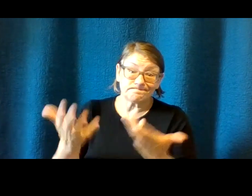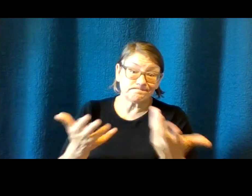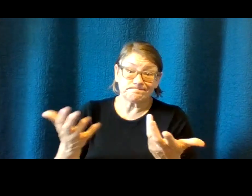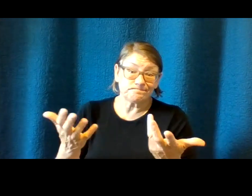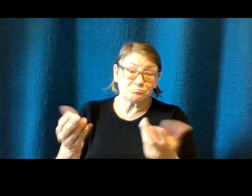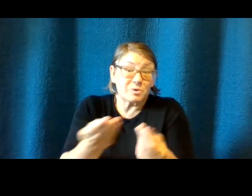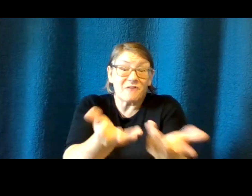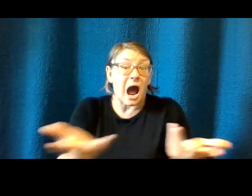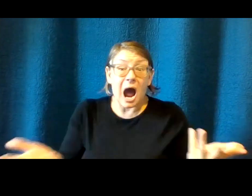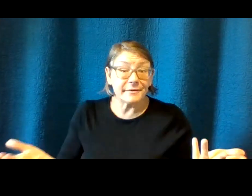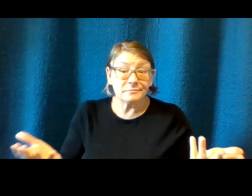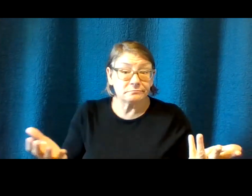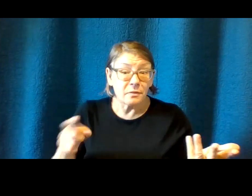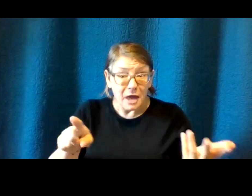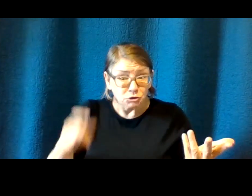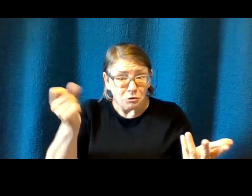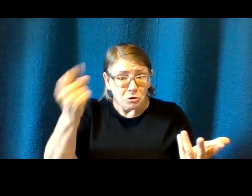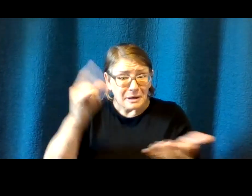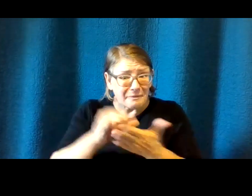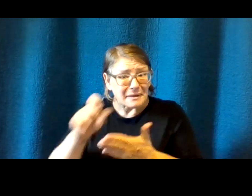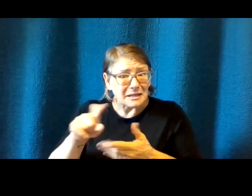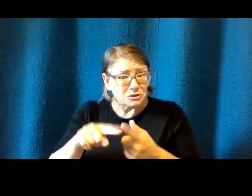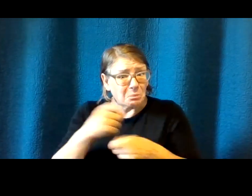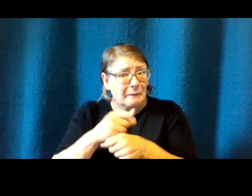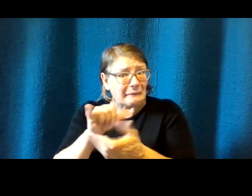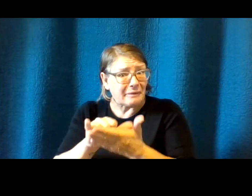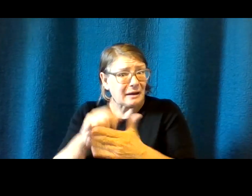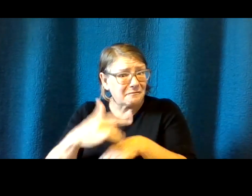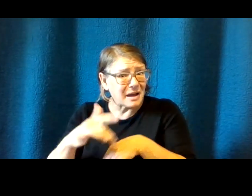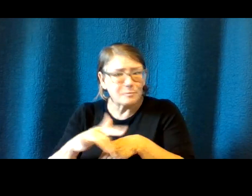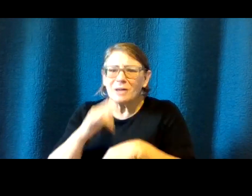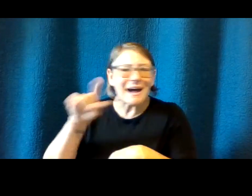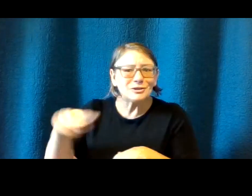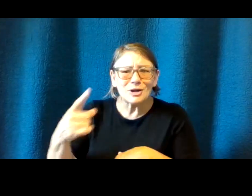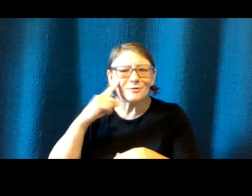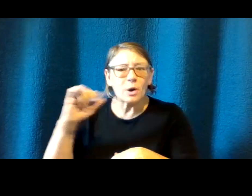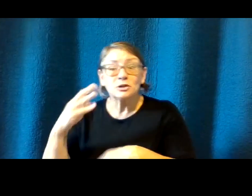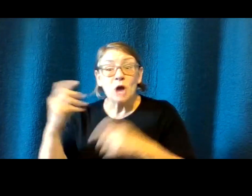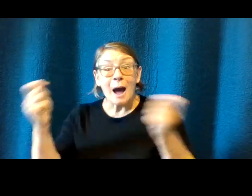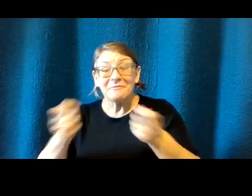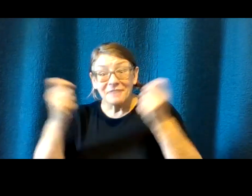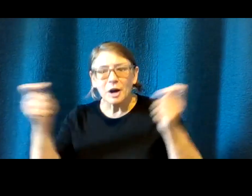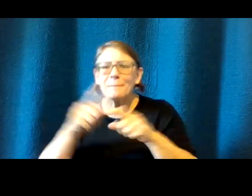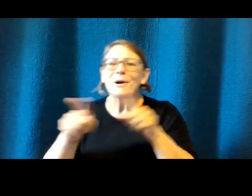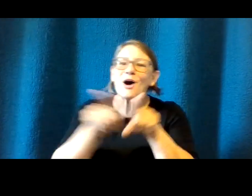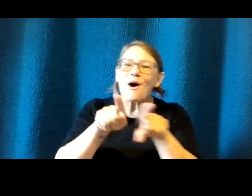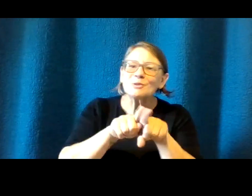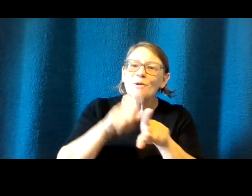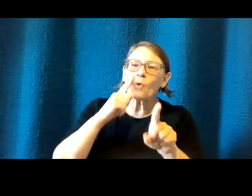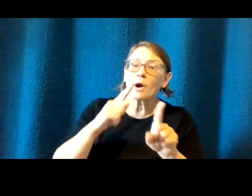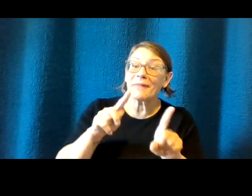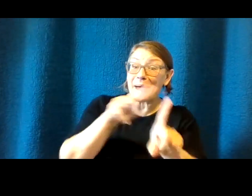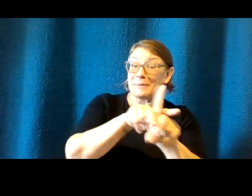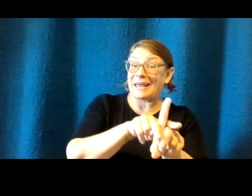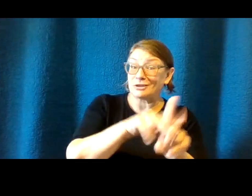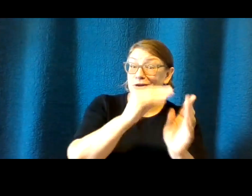that should be easy, that they should understand that they need to make that not just the job fair process, but when there's maybe on the application,